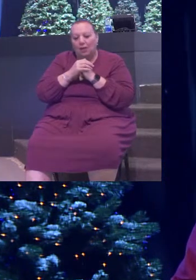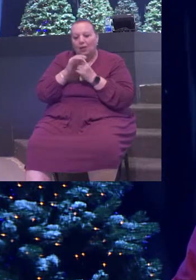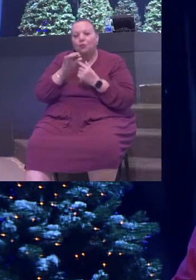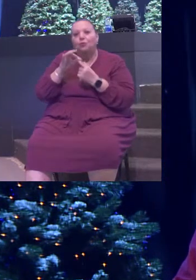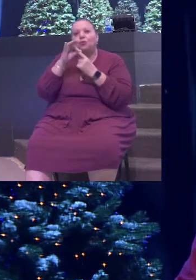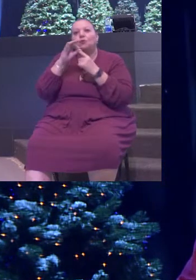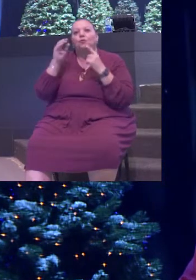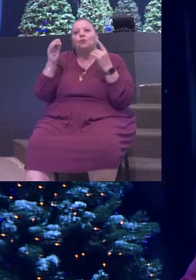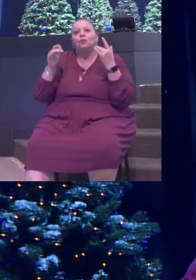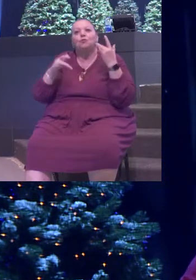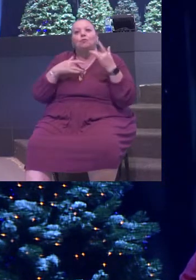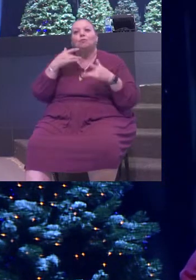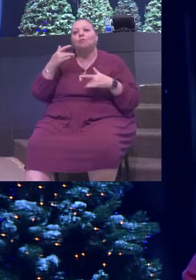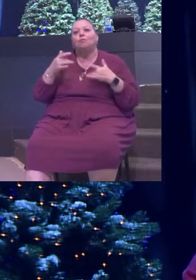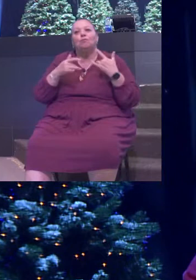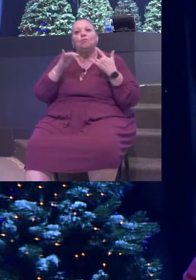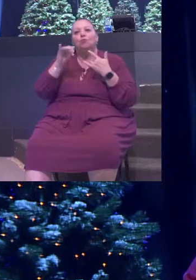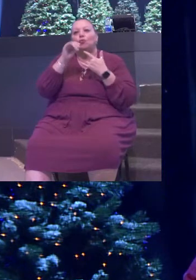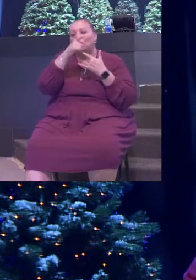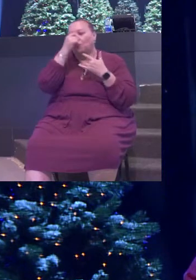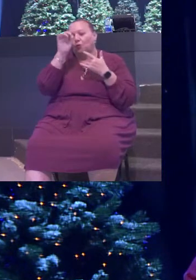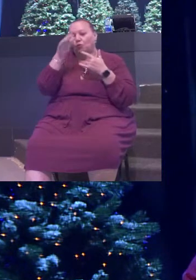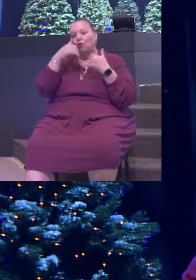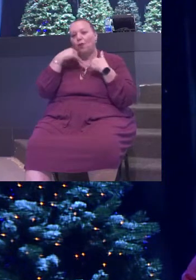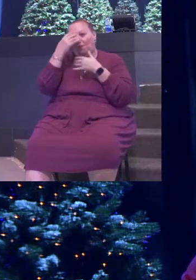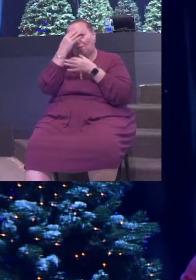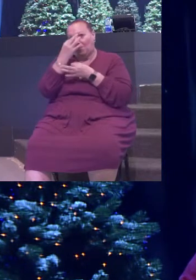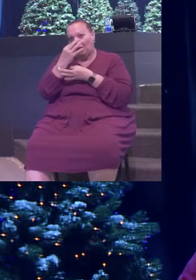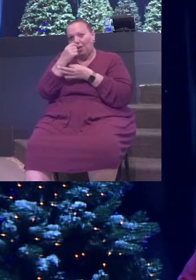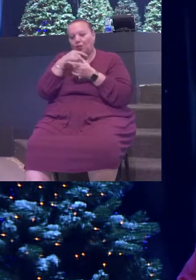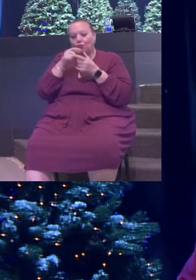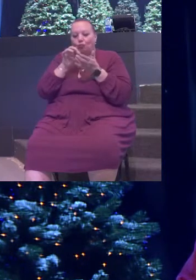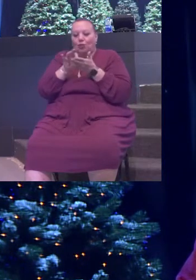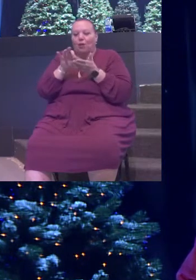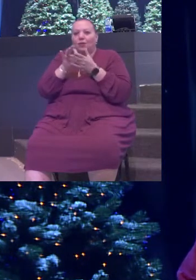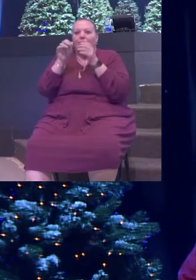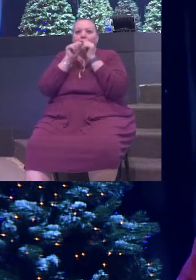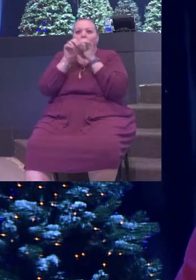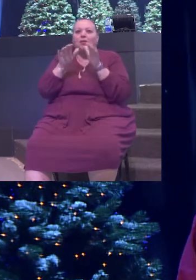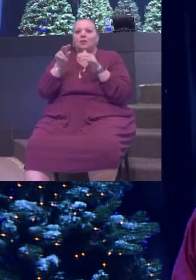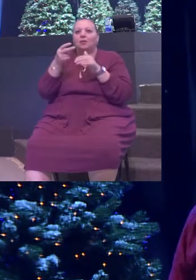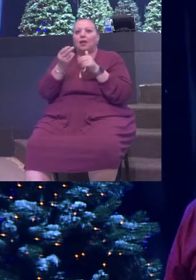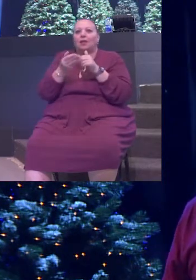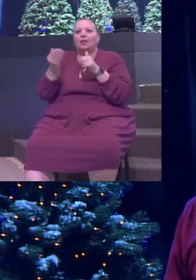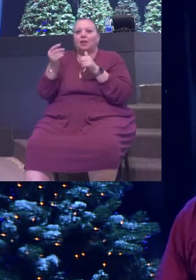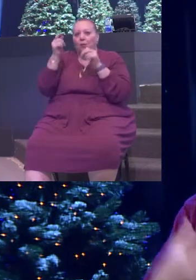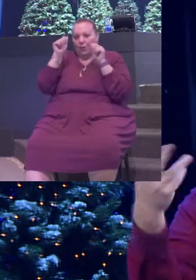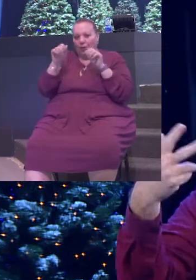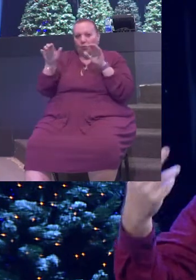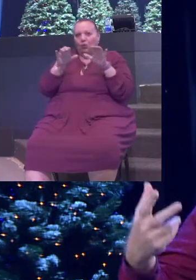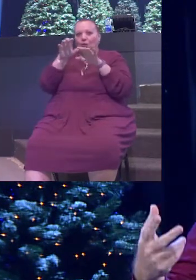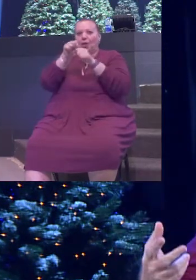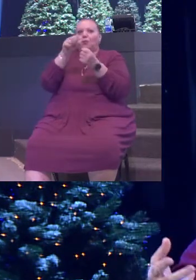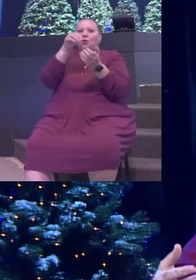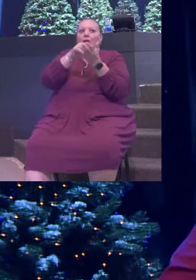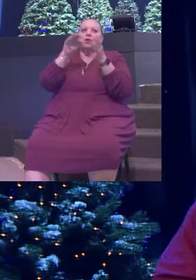choose joy because of the faith that you have. And you count that as a blessing. Second thing I think that we could do to recapture the wonder of Christmas is